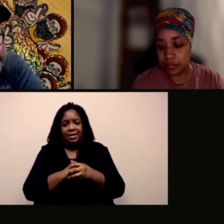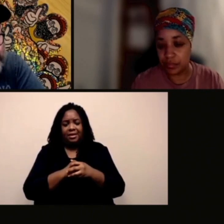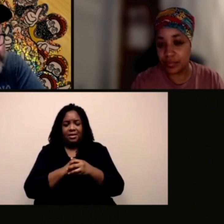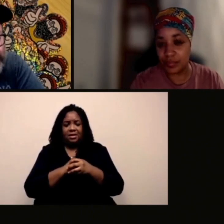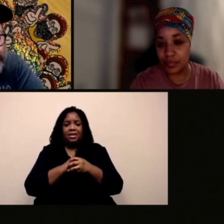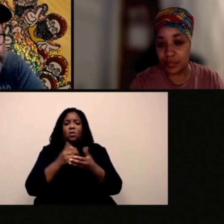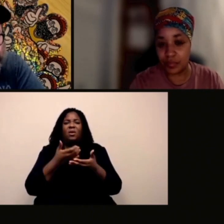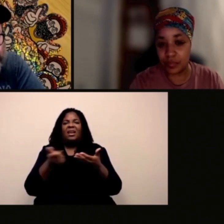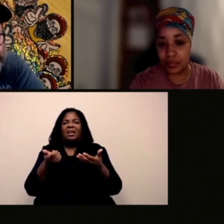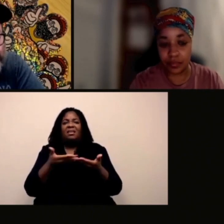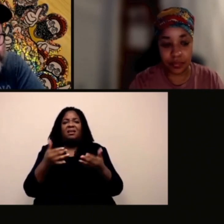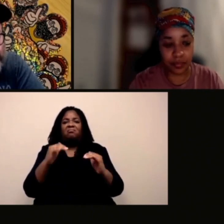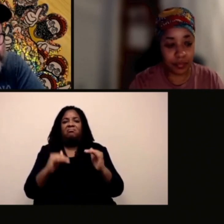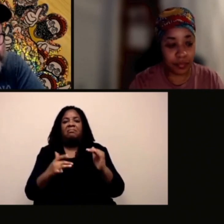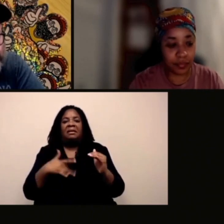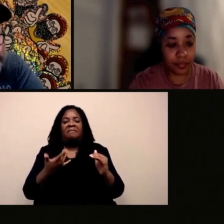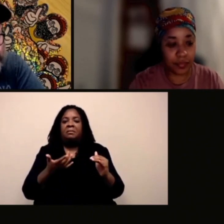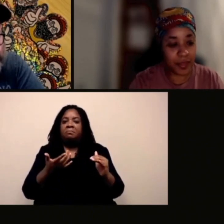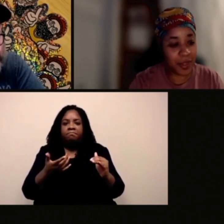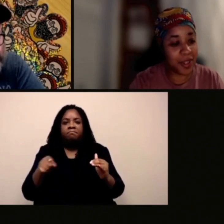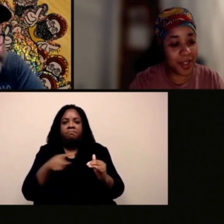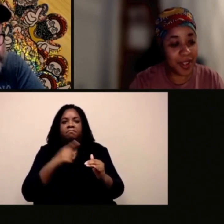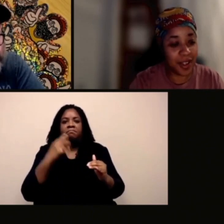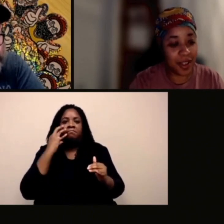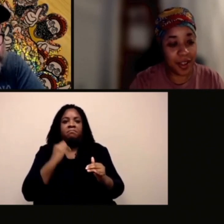teacher? Carla, Leon.